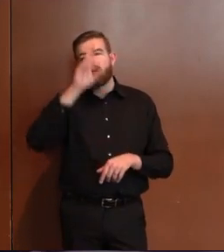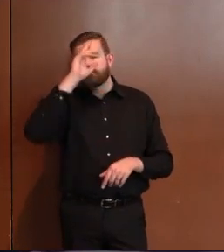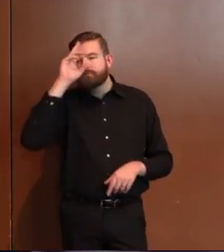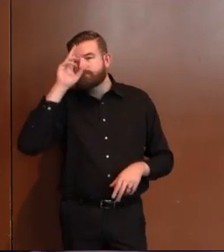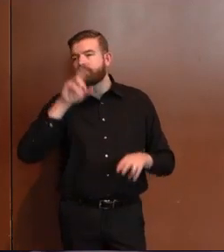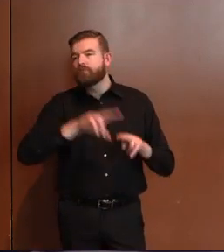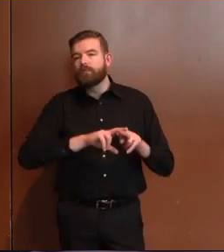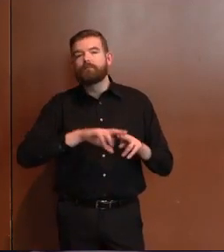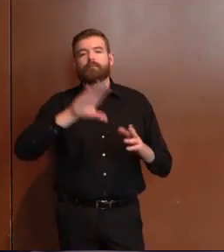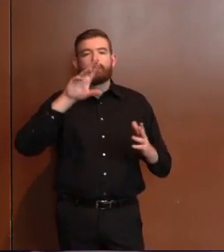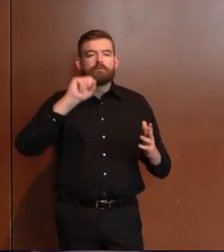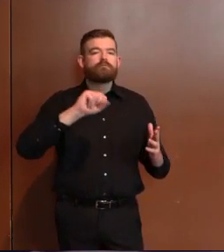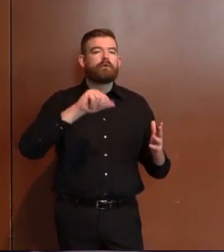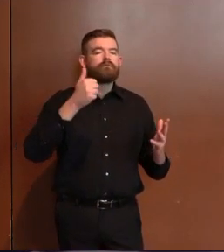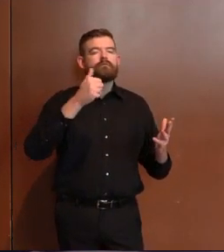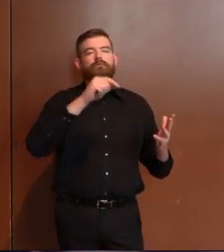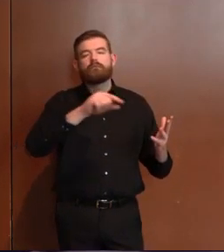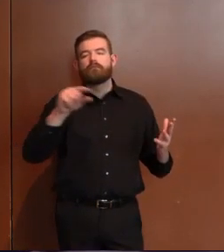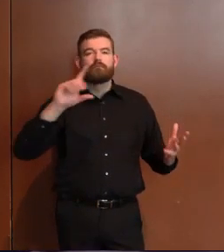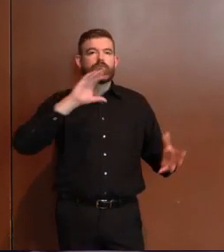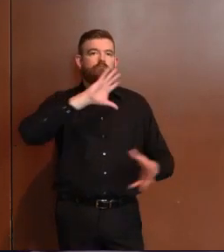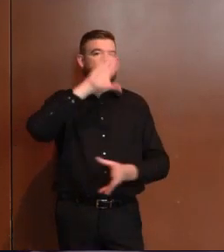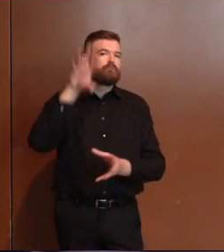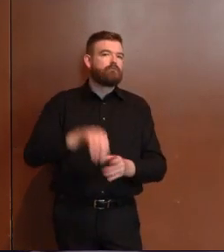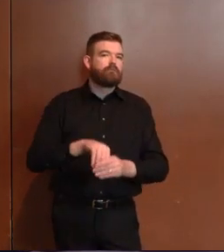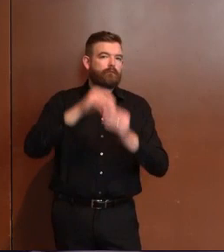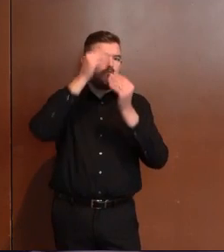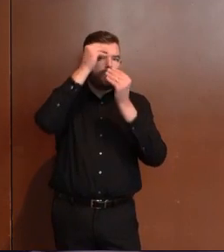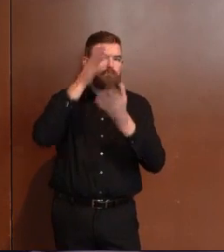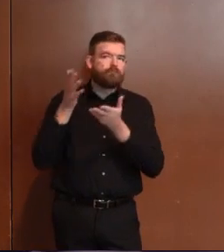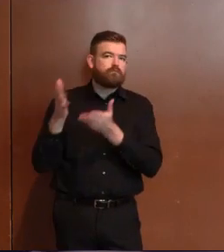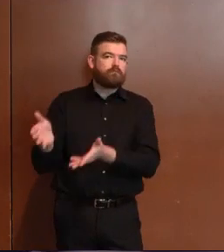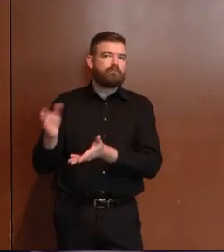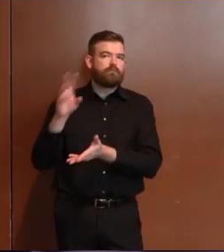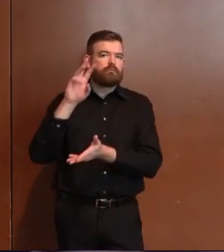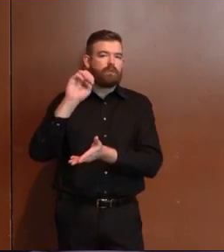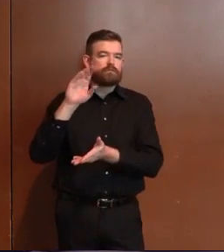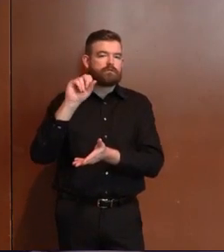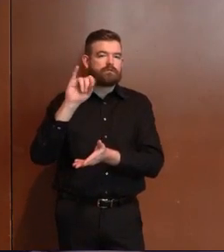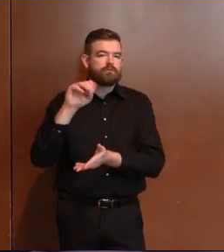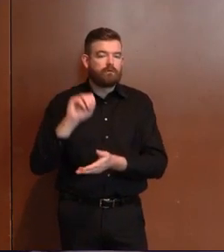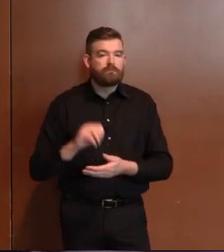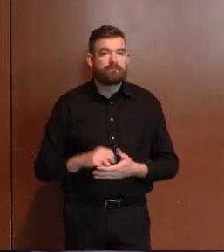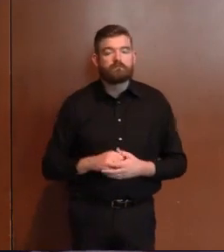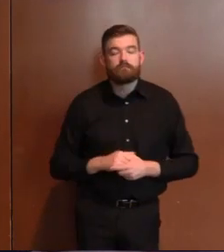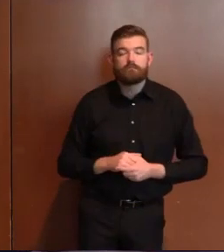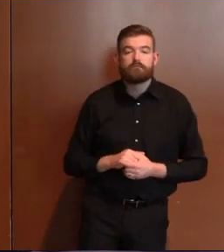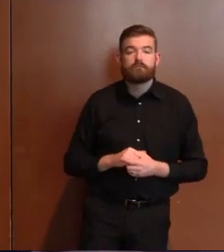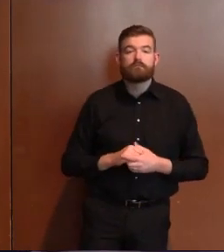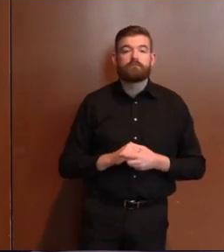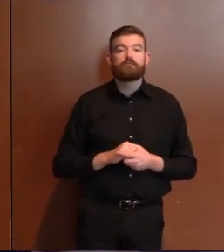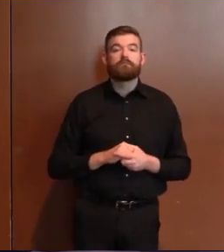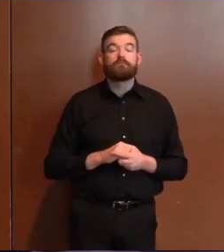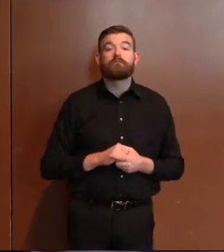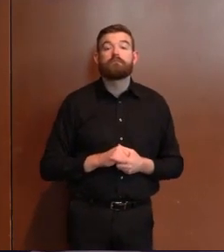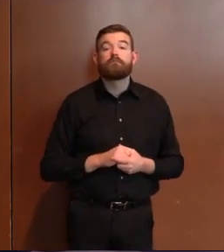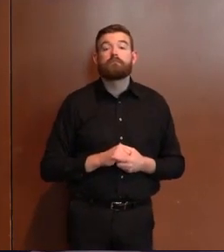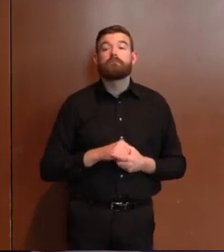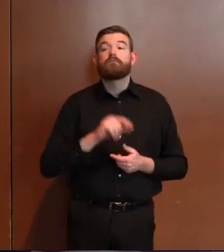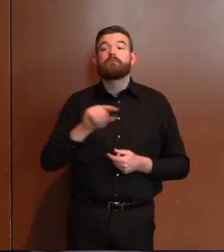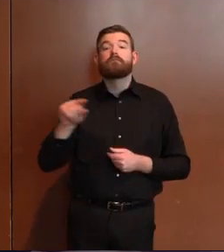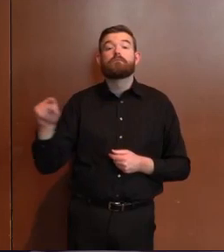theme. It is the guidance and the actual operating instructions on how these programs are dispensed are a little